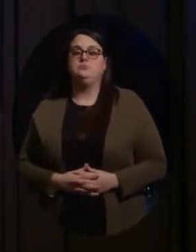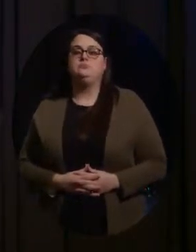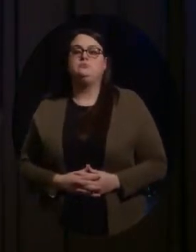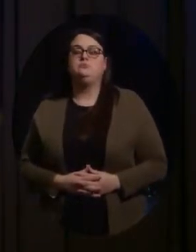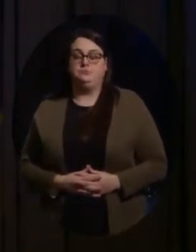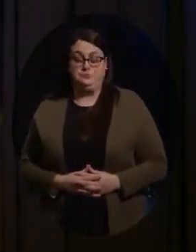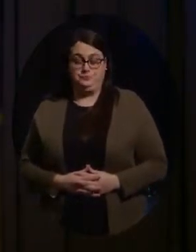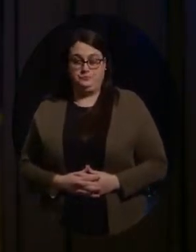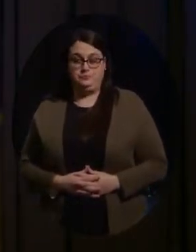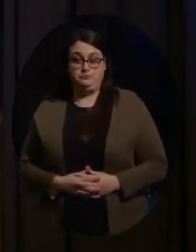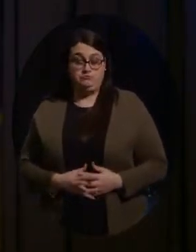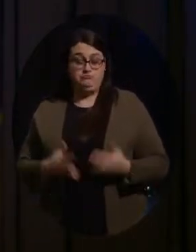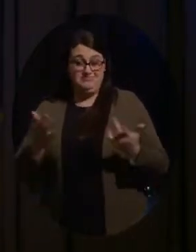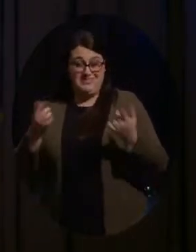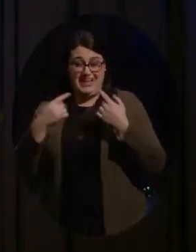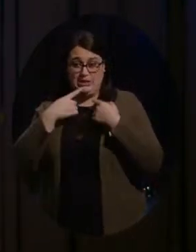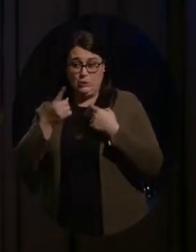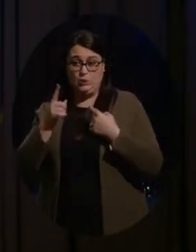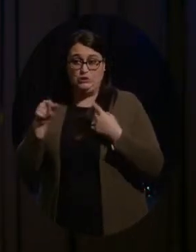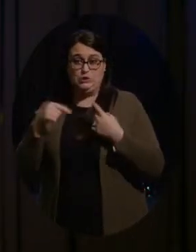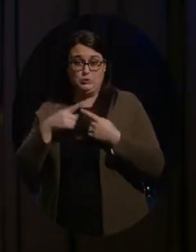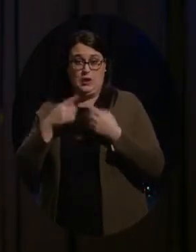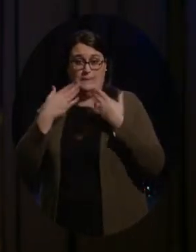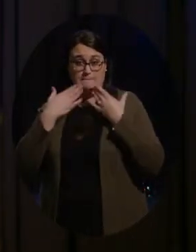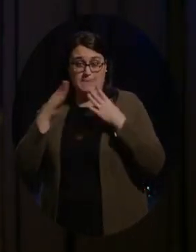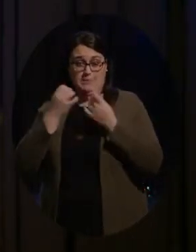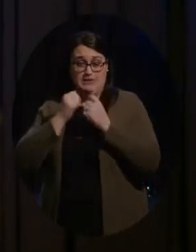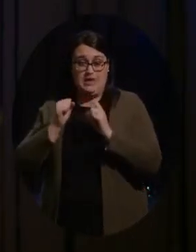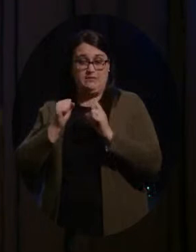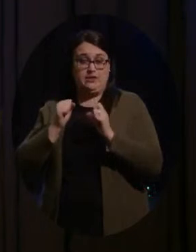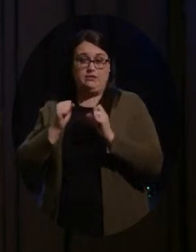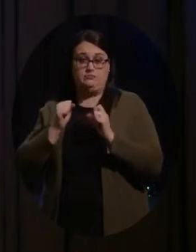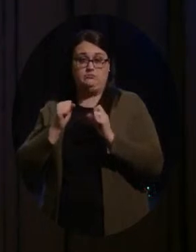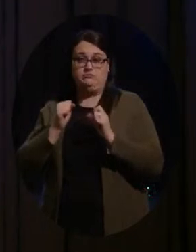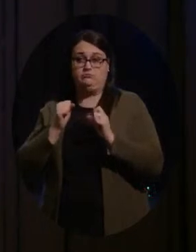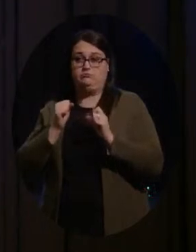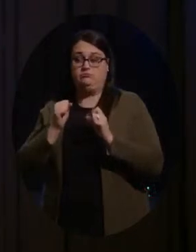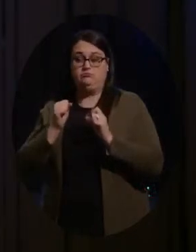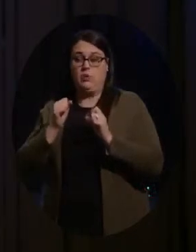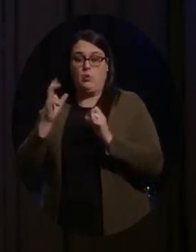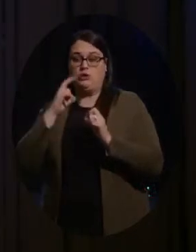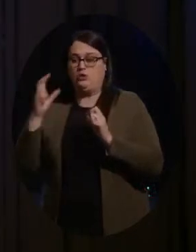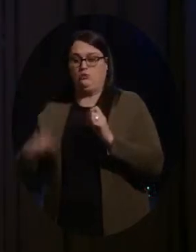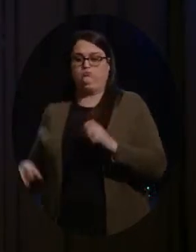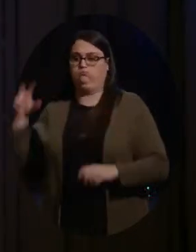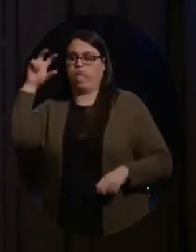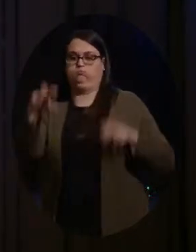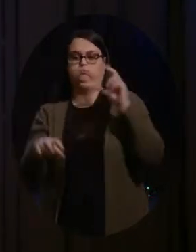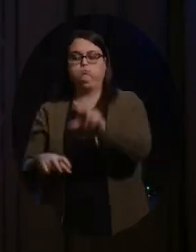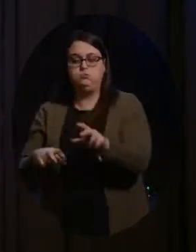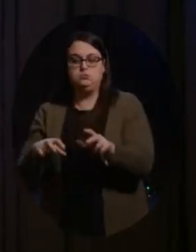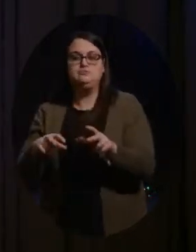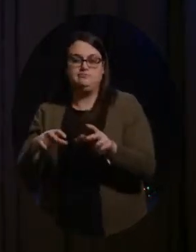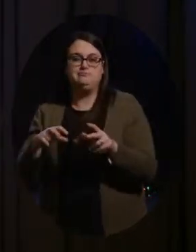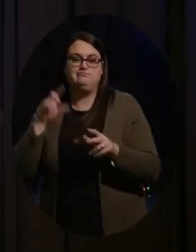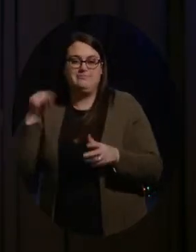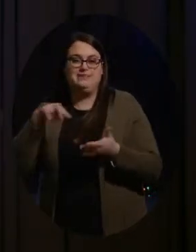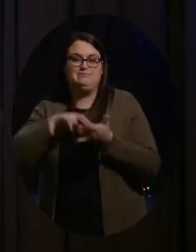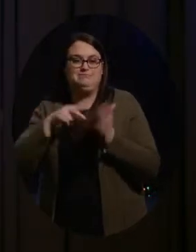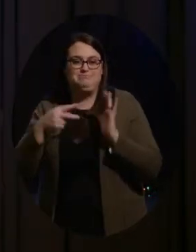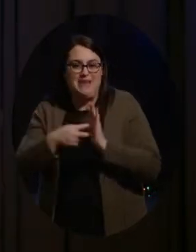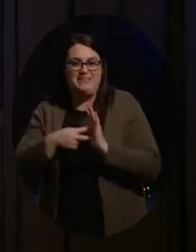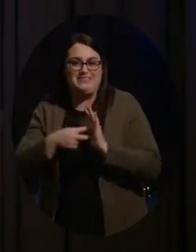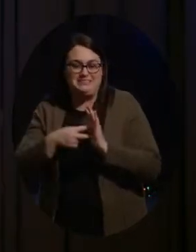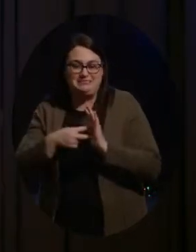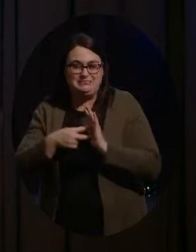Now, I told y'all, when it comes to public safety, we're gonna throw the entire kitchen sink at it. And this is what the kitchen sink